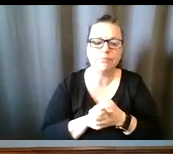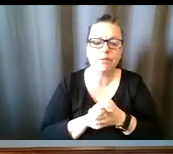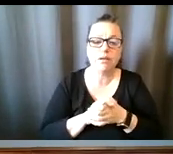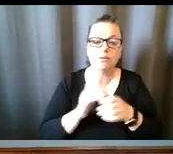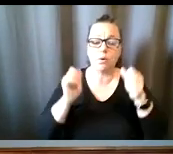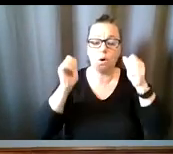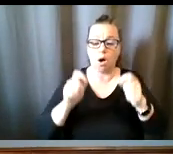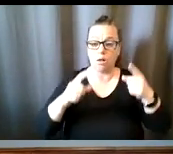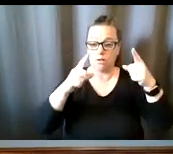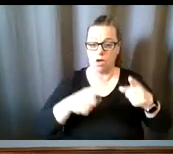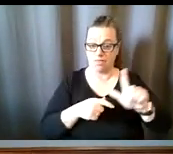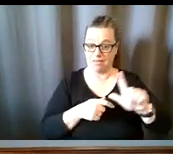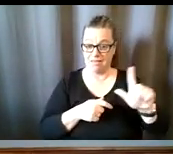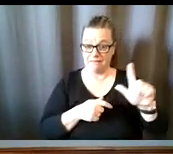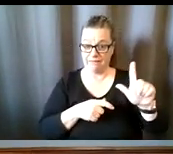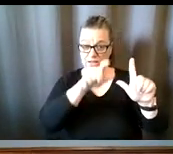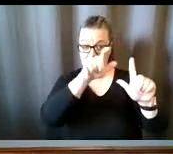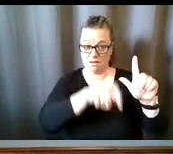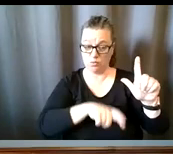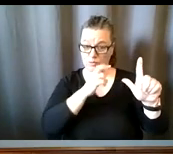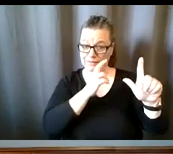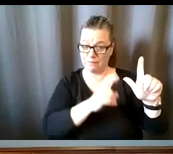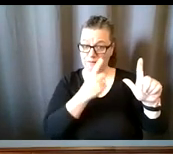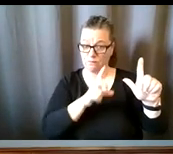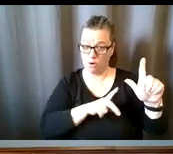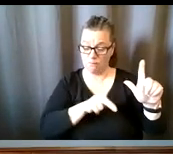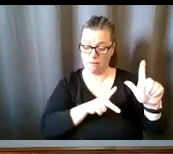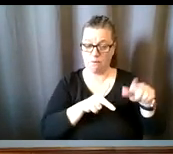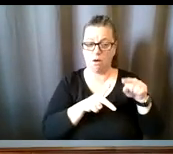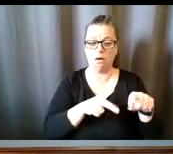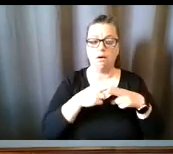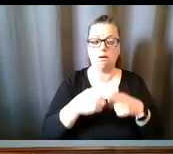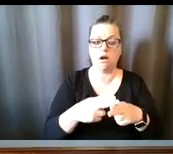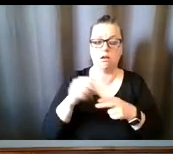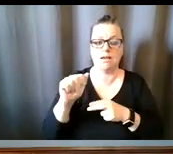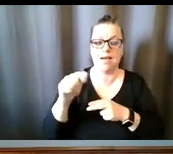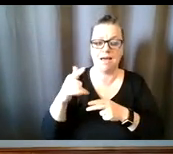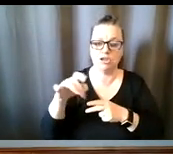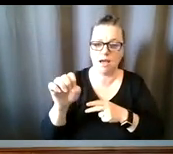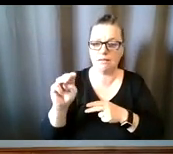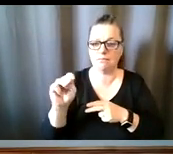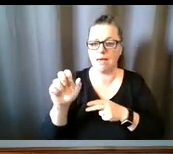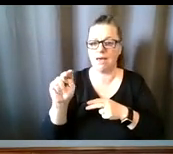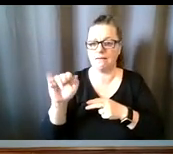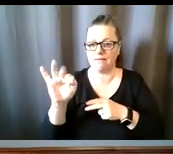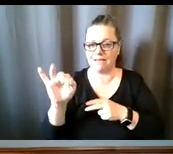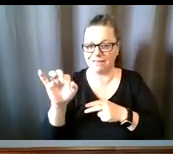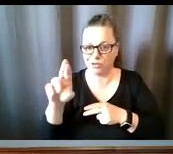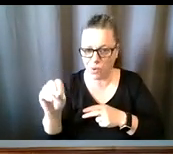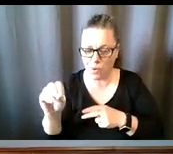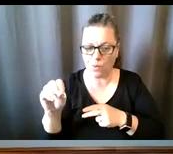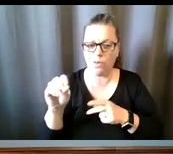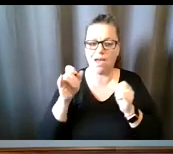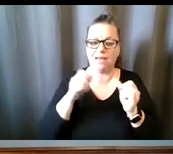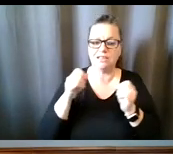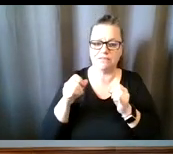things on the left-hand side are about respect for people. And so this is called the Agile Manifesto. So it's the individuals and interactions over the process and